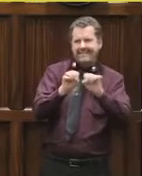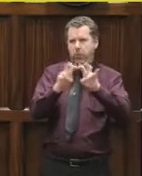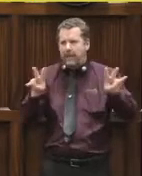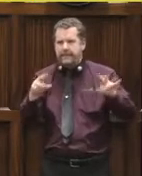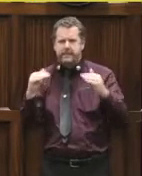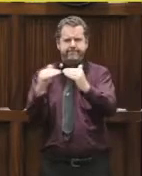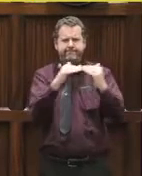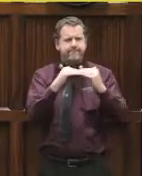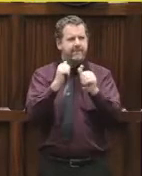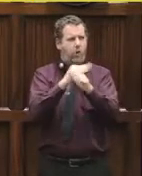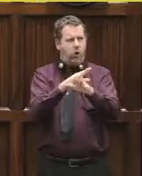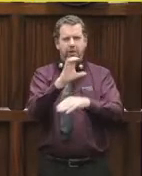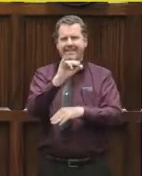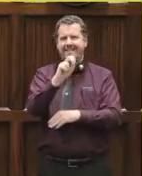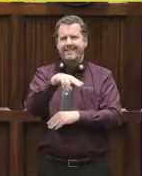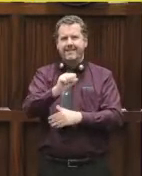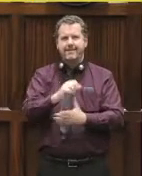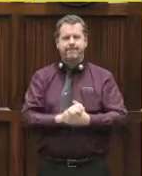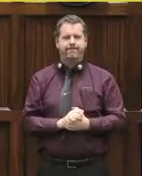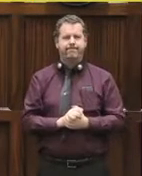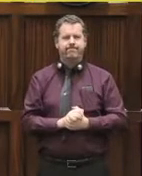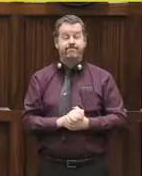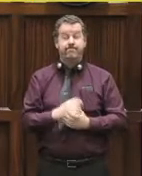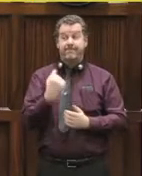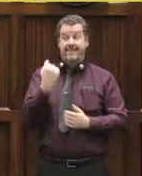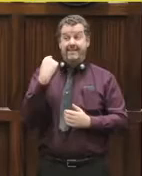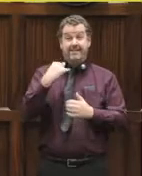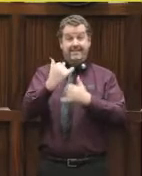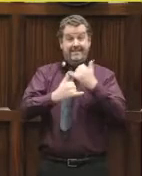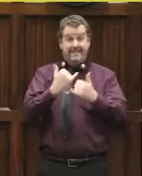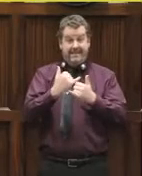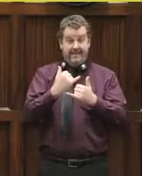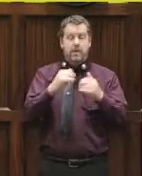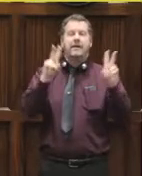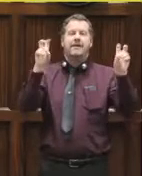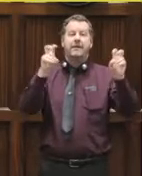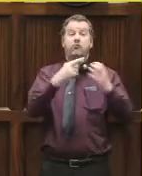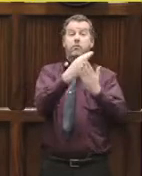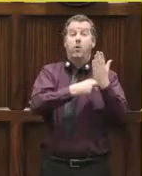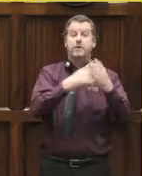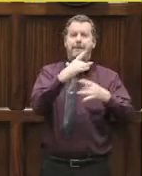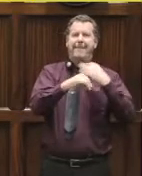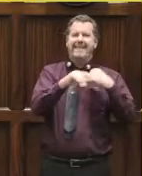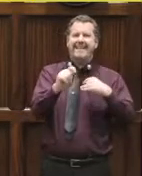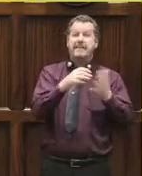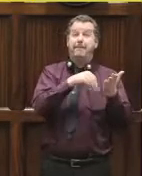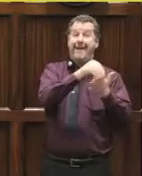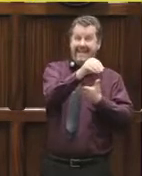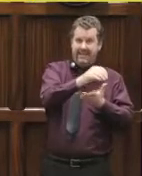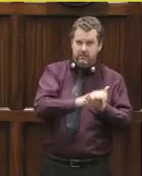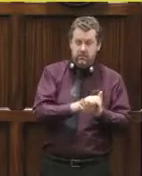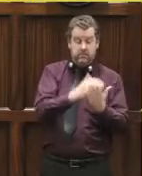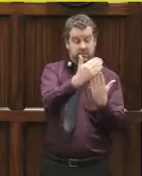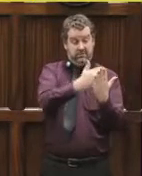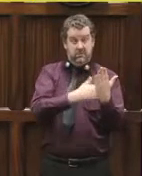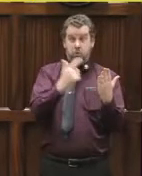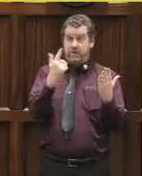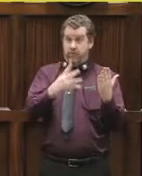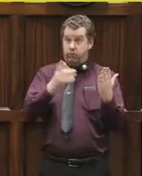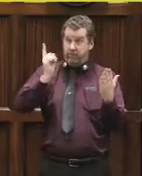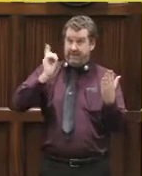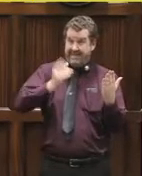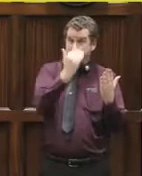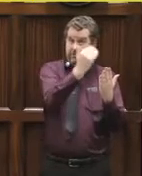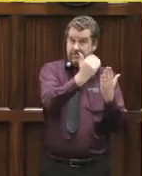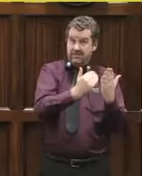all citizens. In April of this year, the Make Pay report was launched, and many of its 24 recommendations are